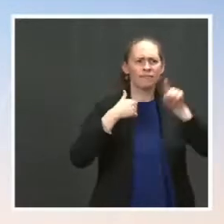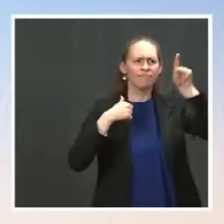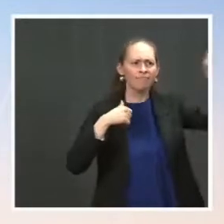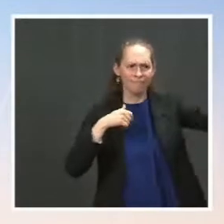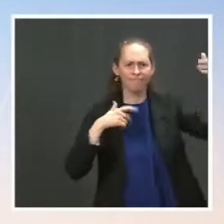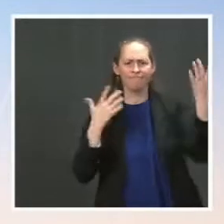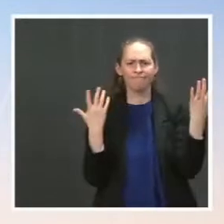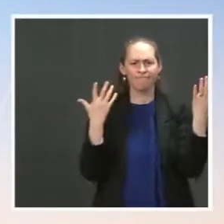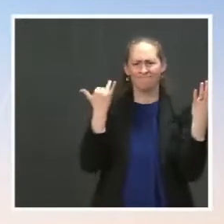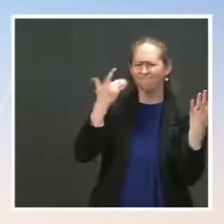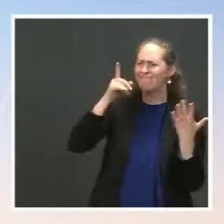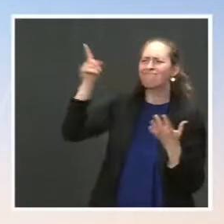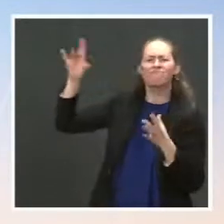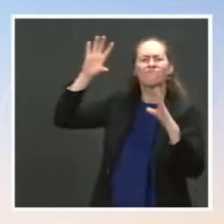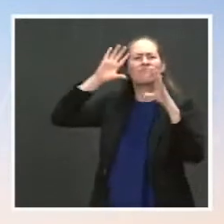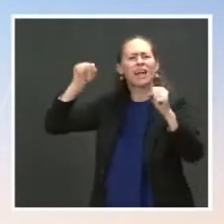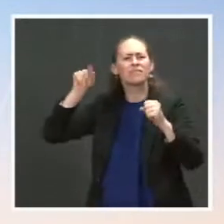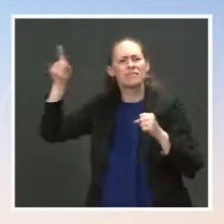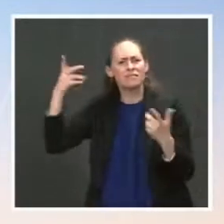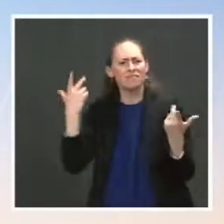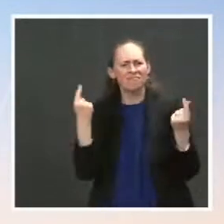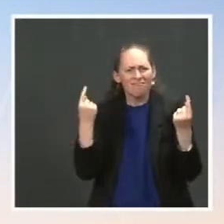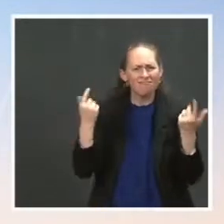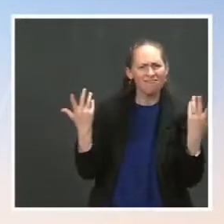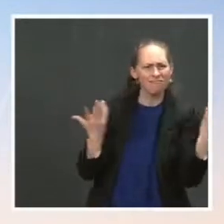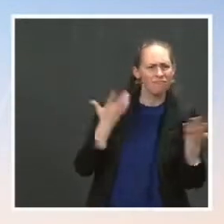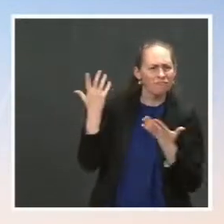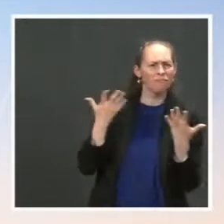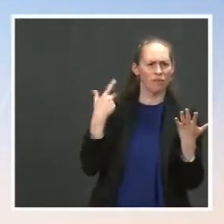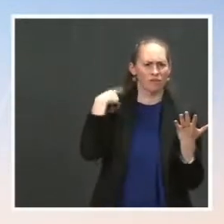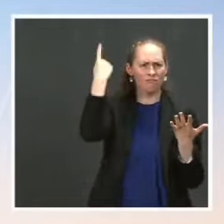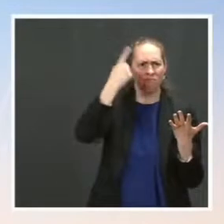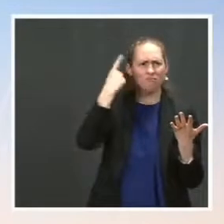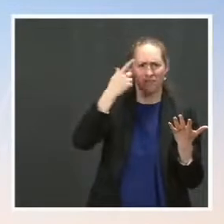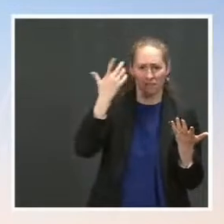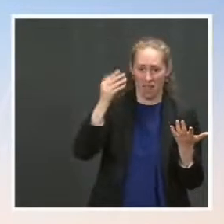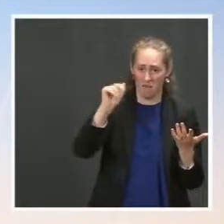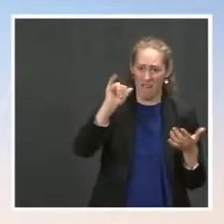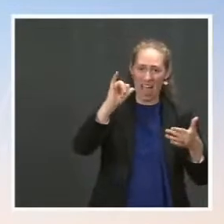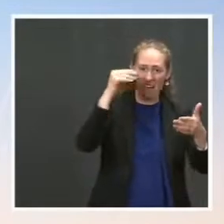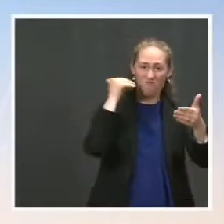indecision on the question of what to do by May 1st.